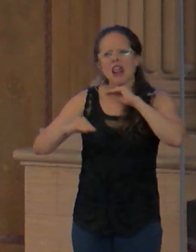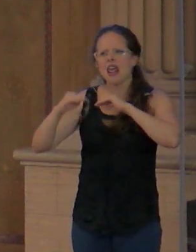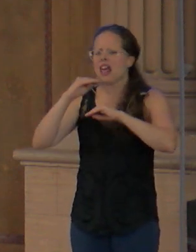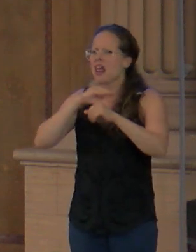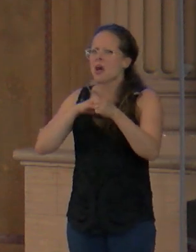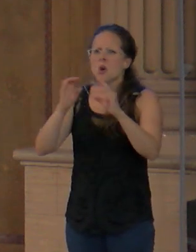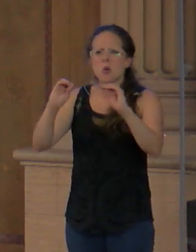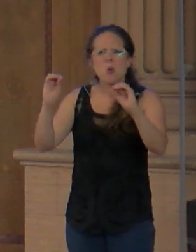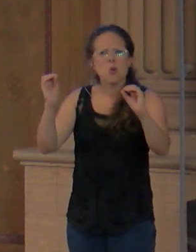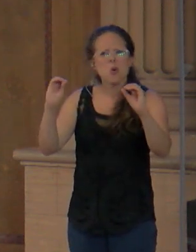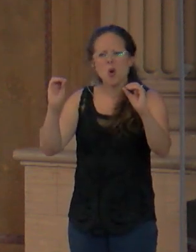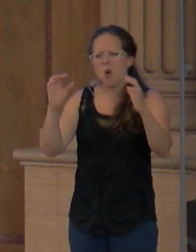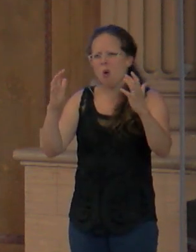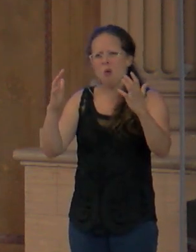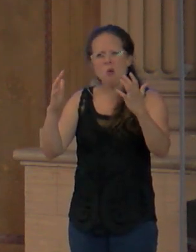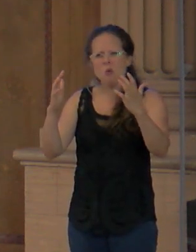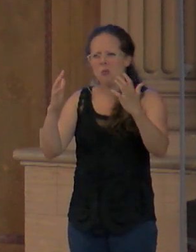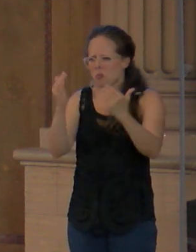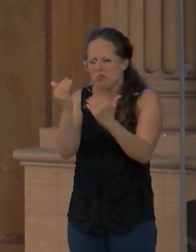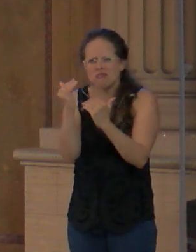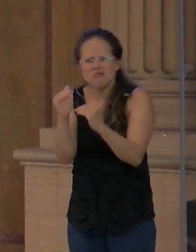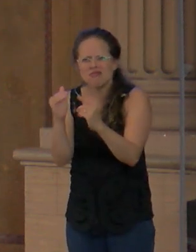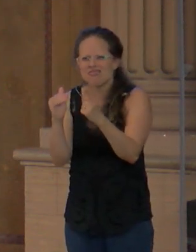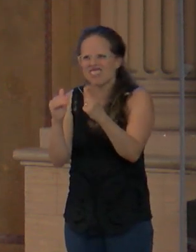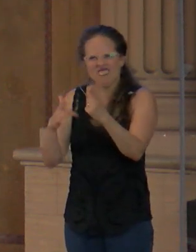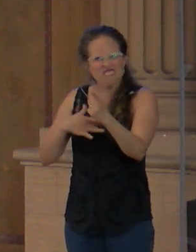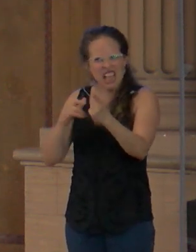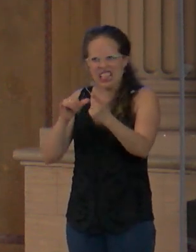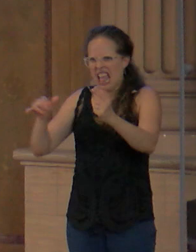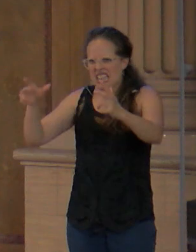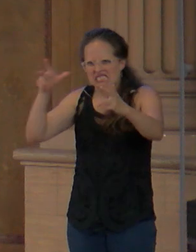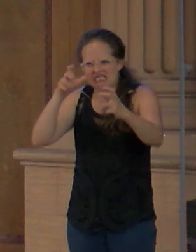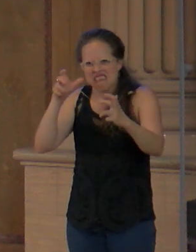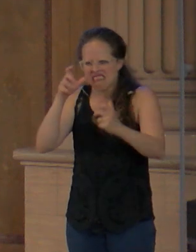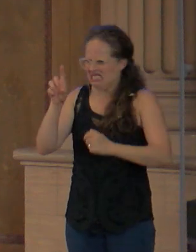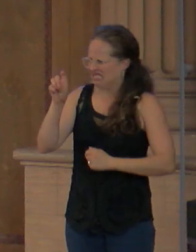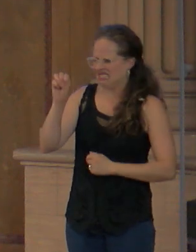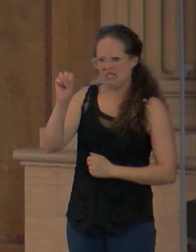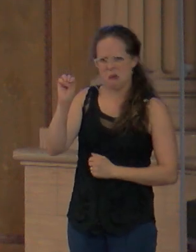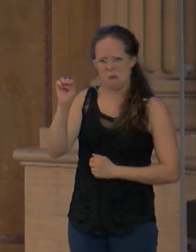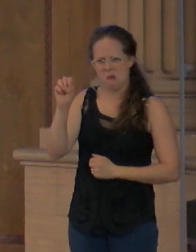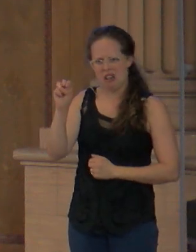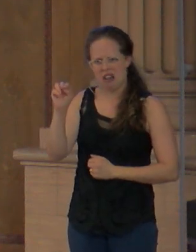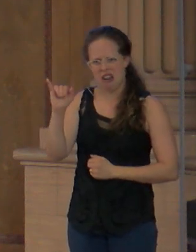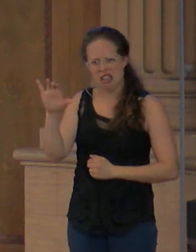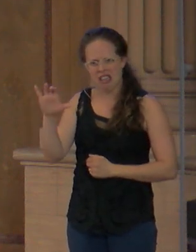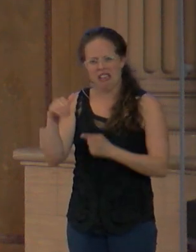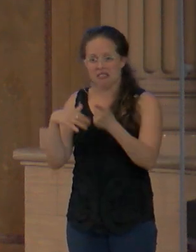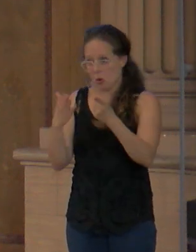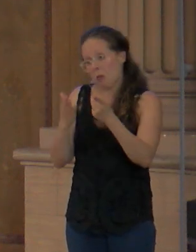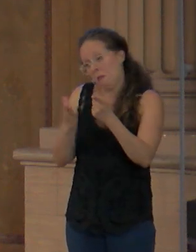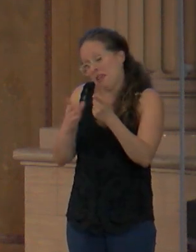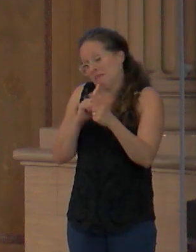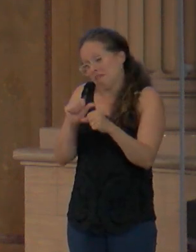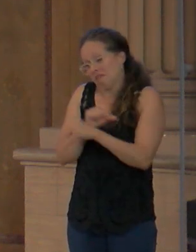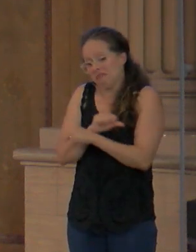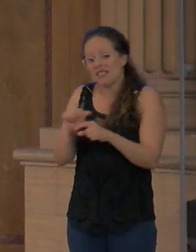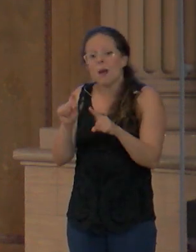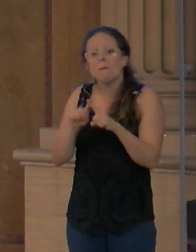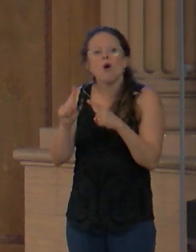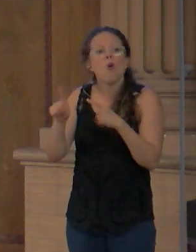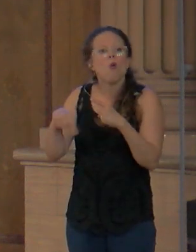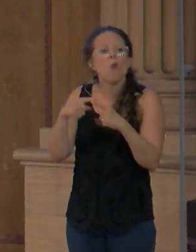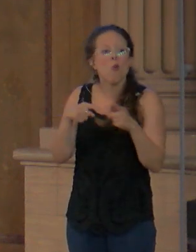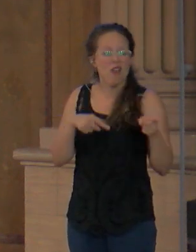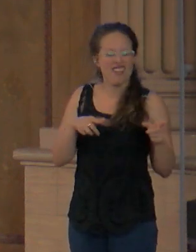all. It feels like it's almost demonic. They're being used by the enemy, and that may be the case. But just remember that when the enemy has